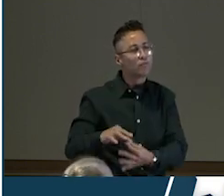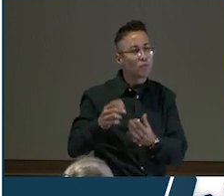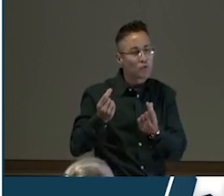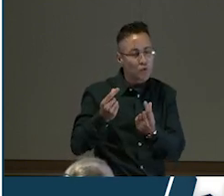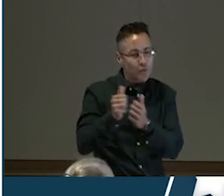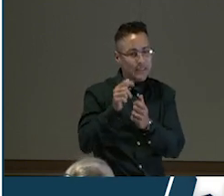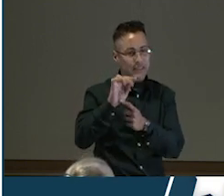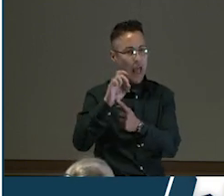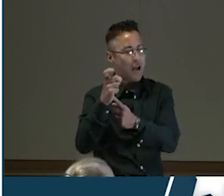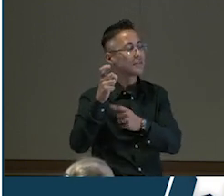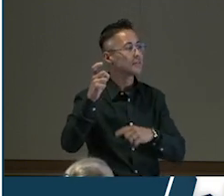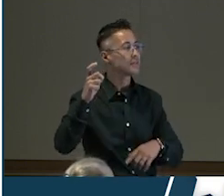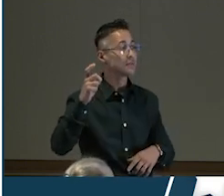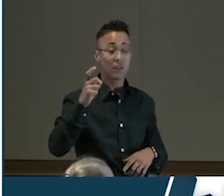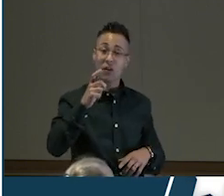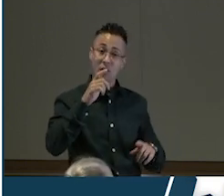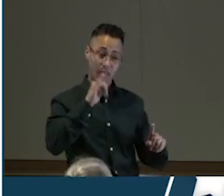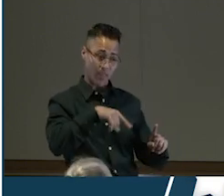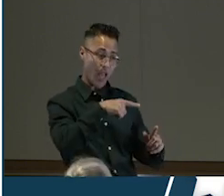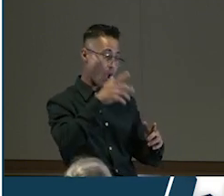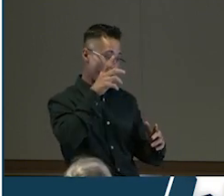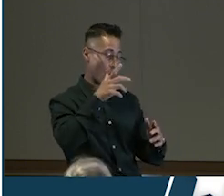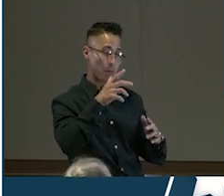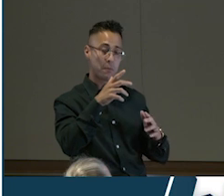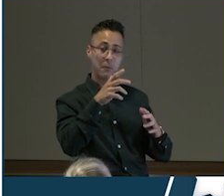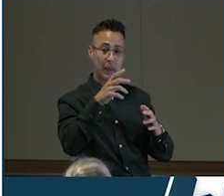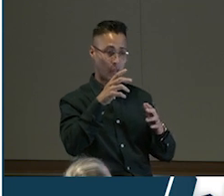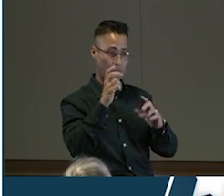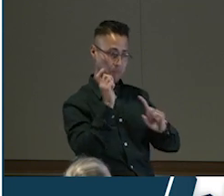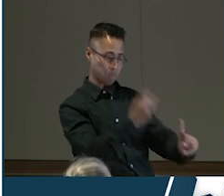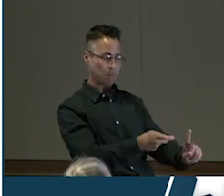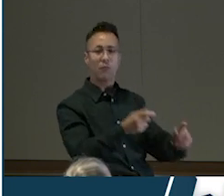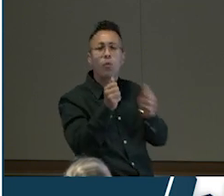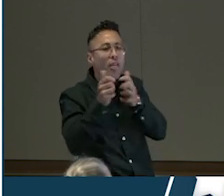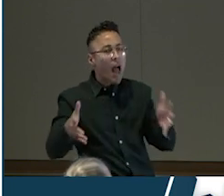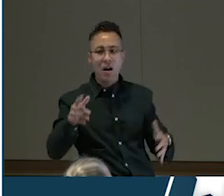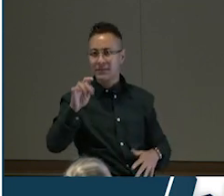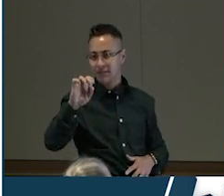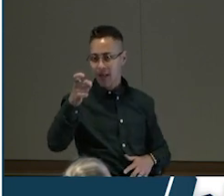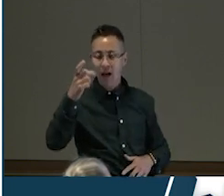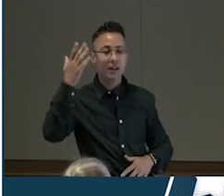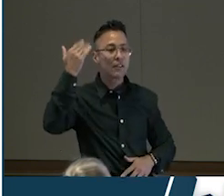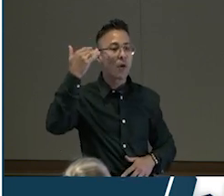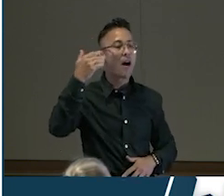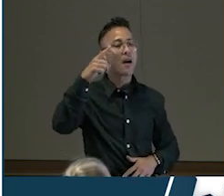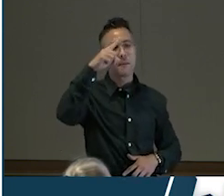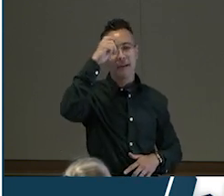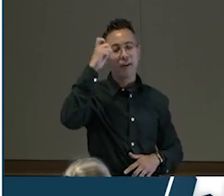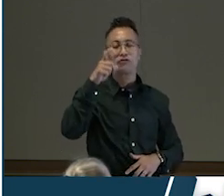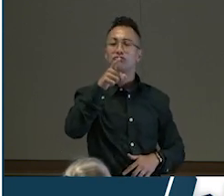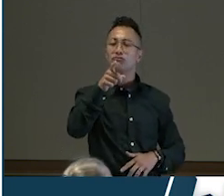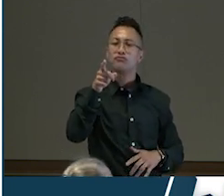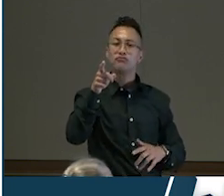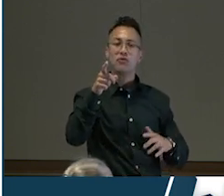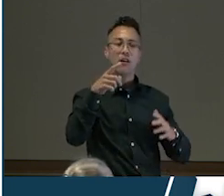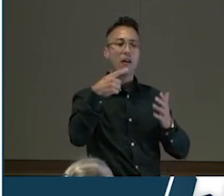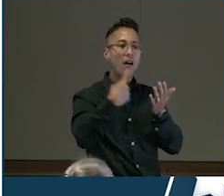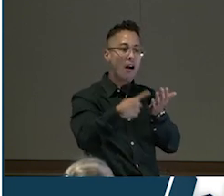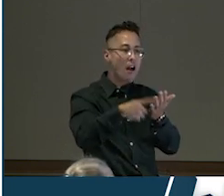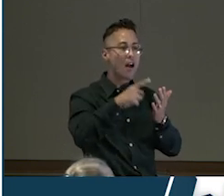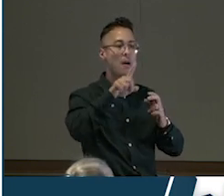so those are going to be taxed. Those are going to be passed tax-free, right? Okay. Because you're talking about the